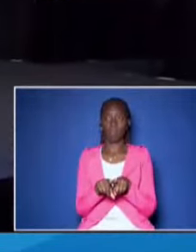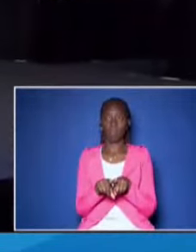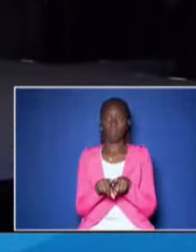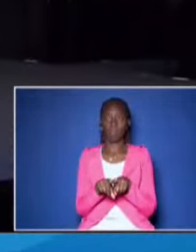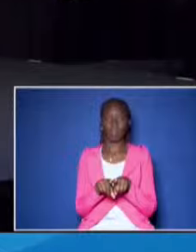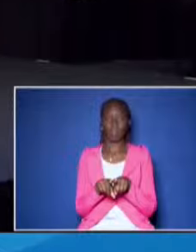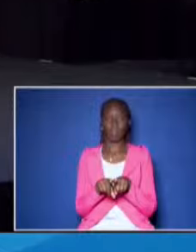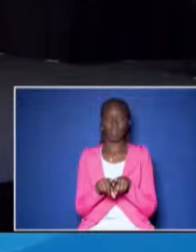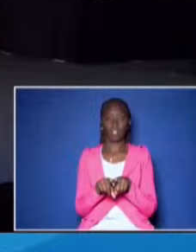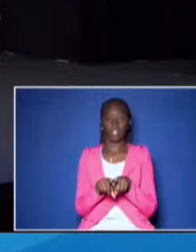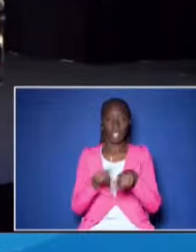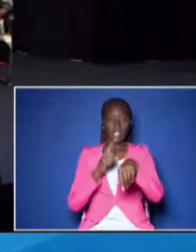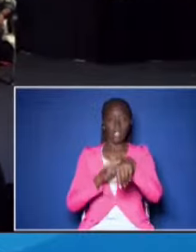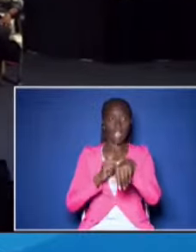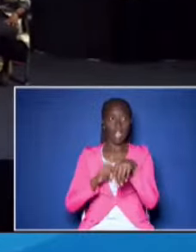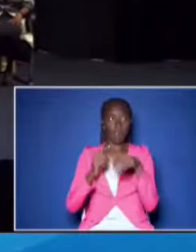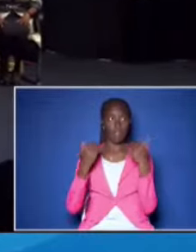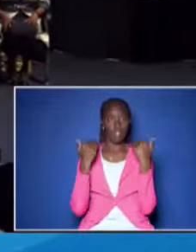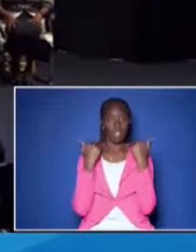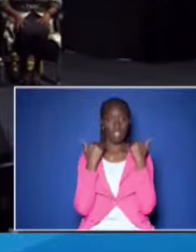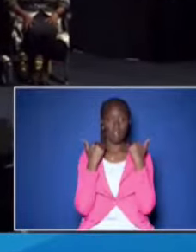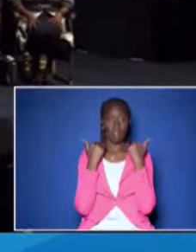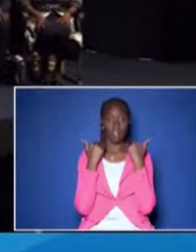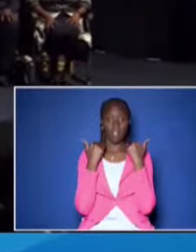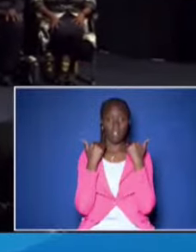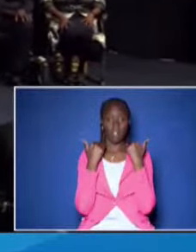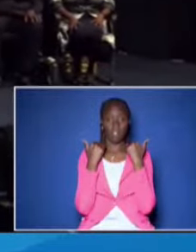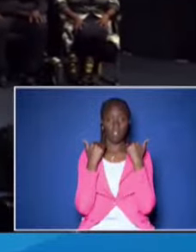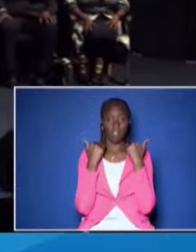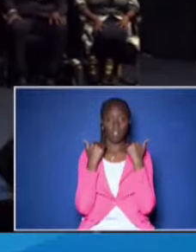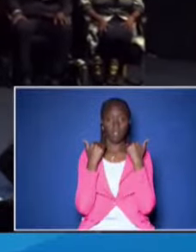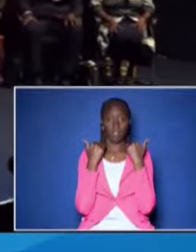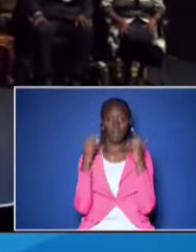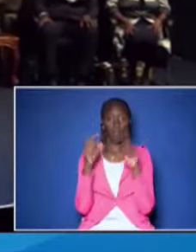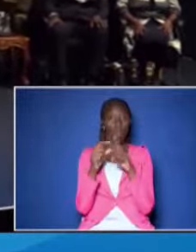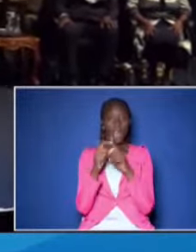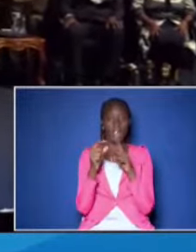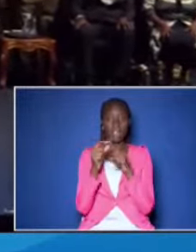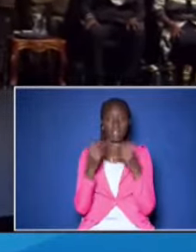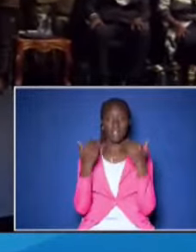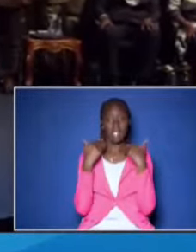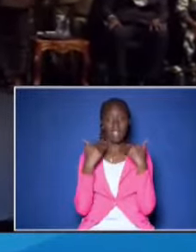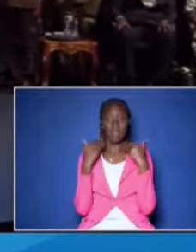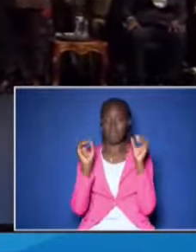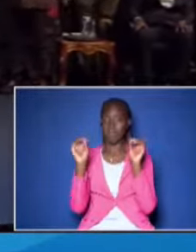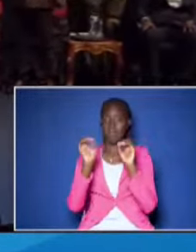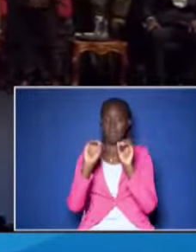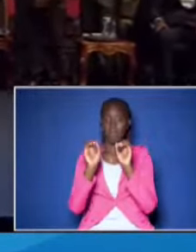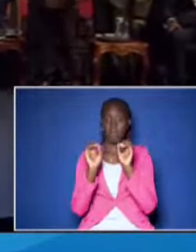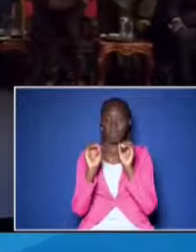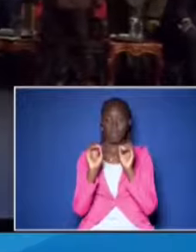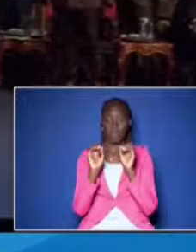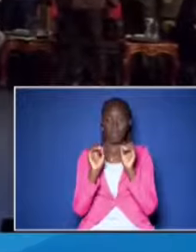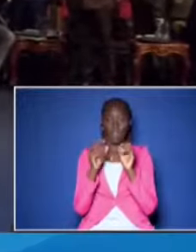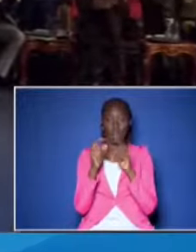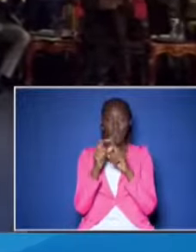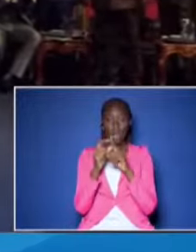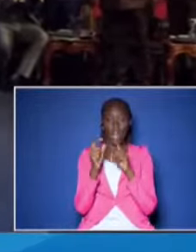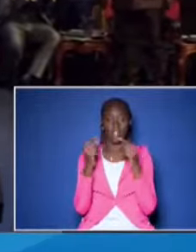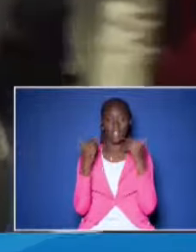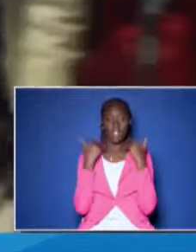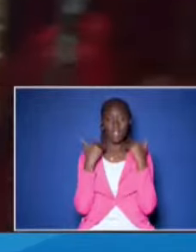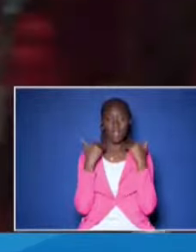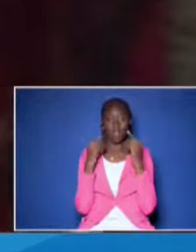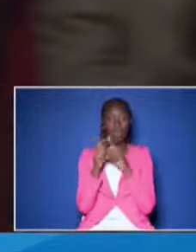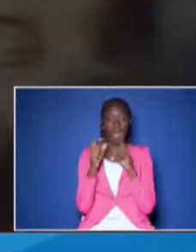awake when you're sleeping the word never sleep the word never sleep the